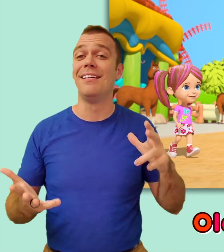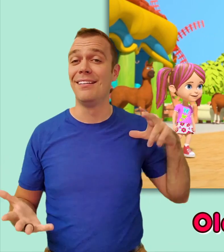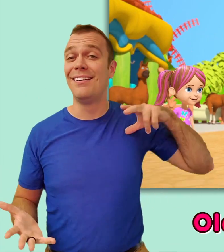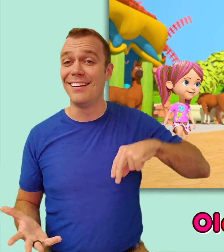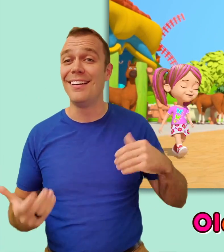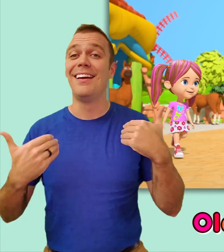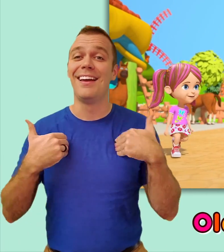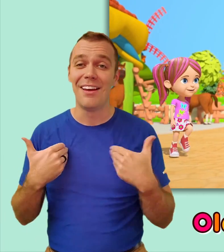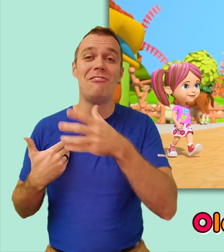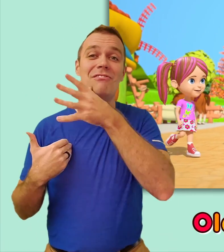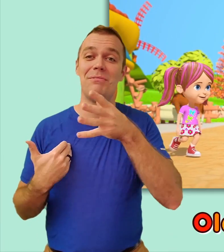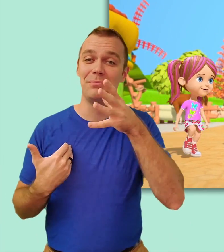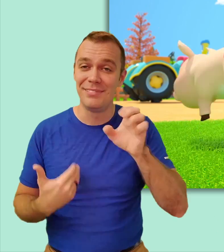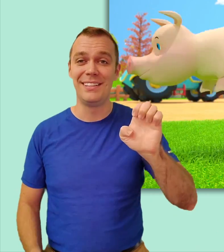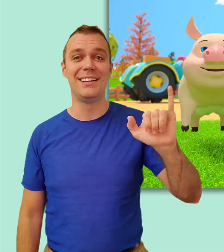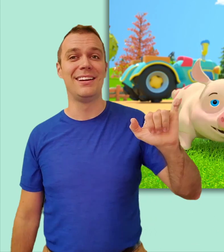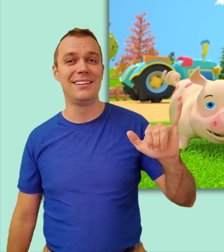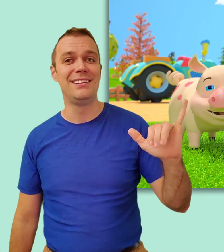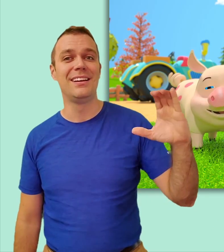Old MacDonald had a farm,